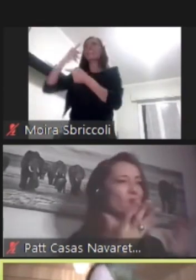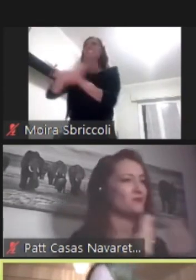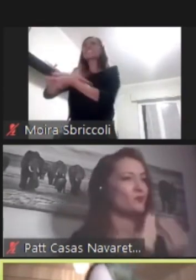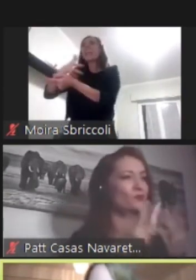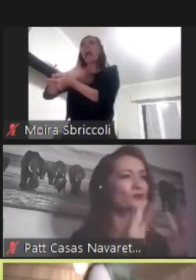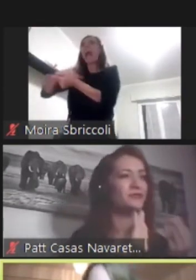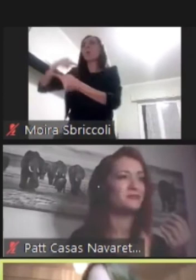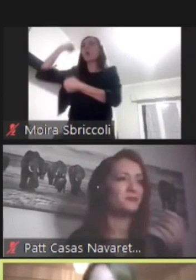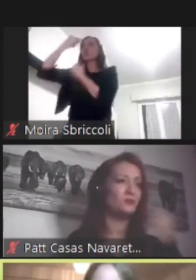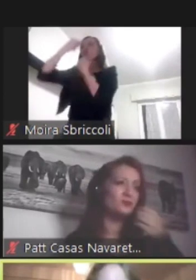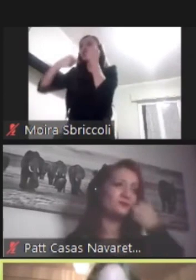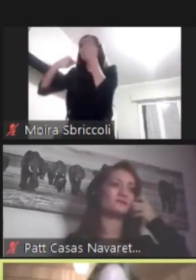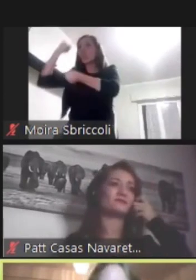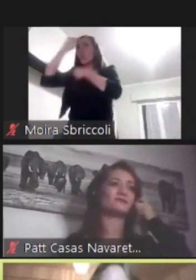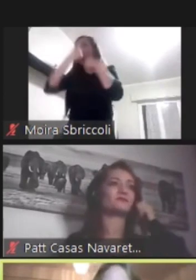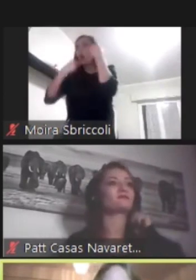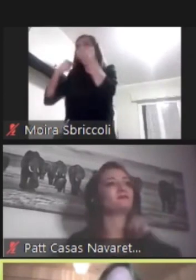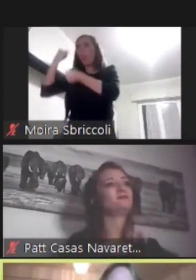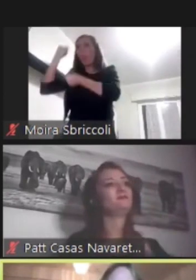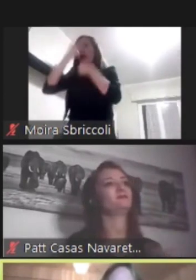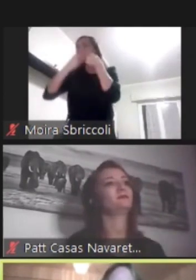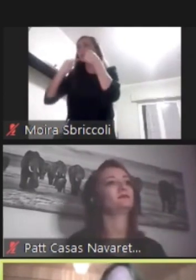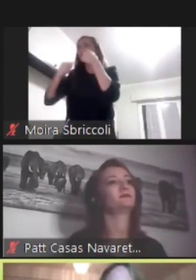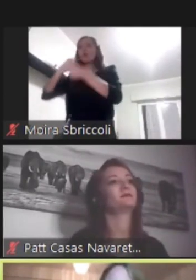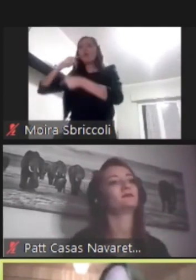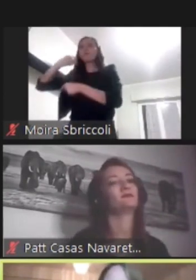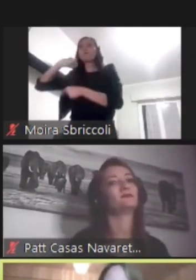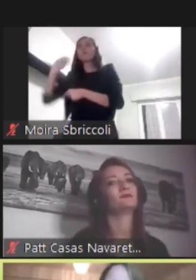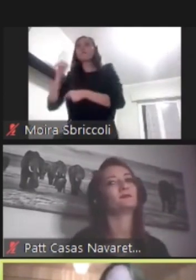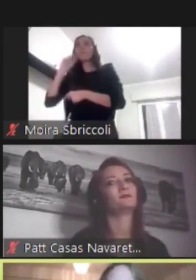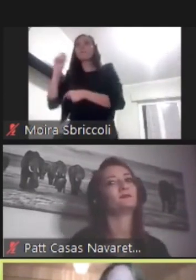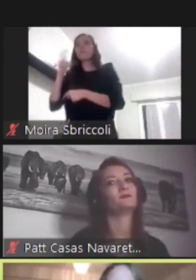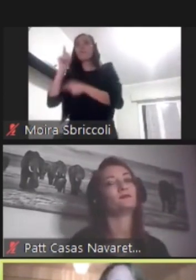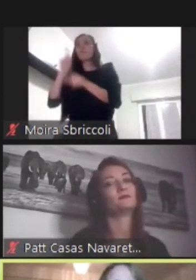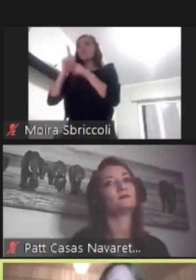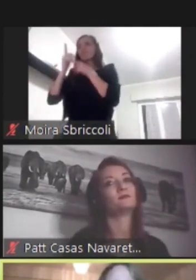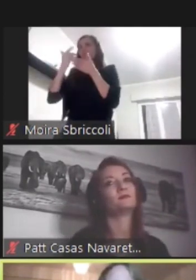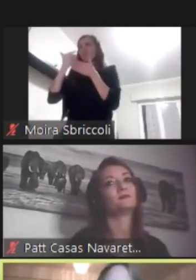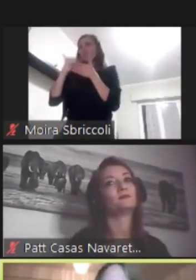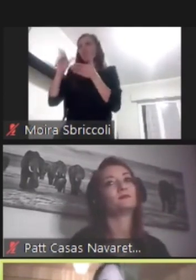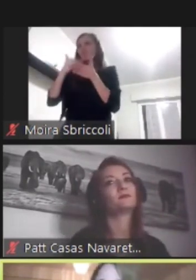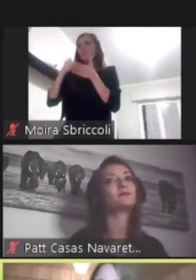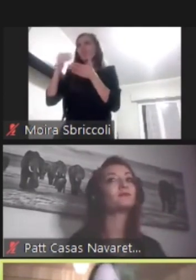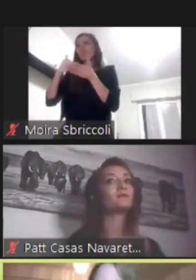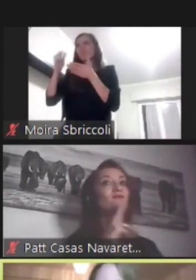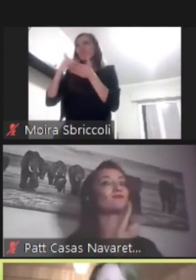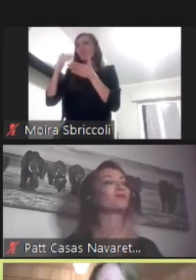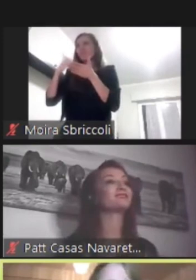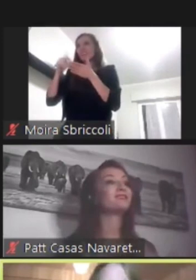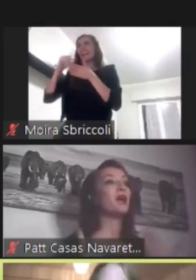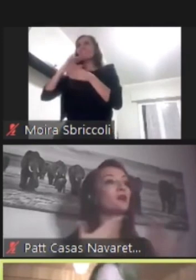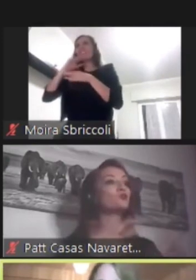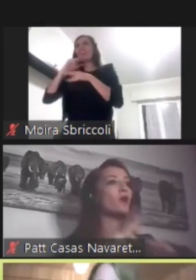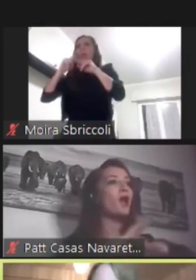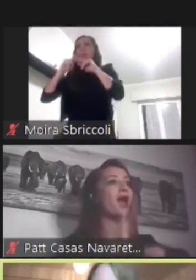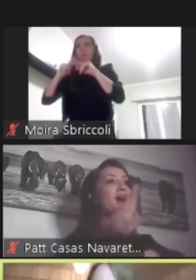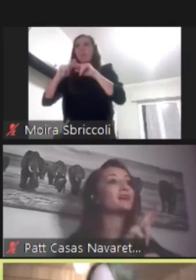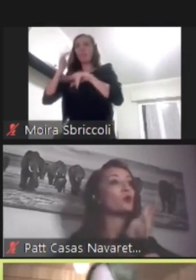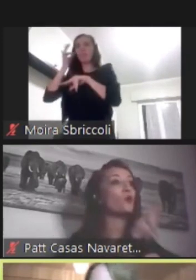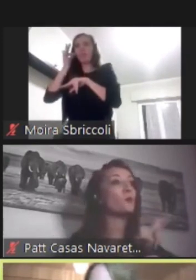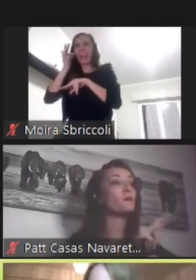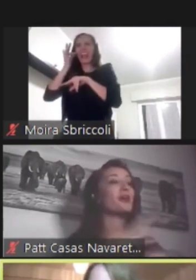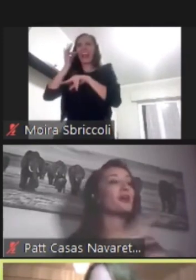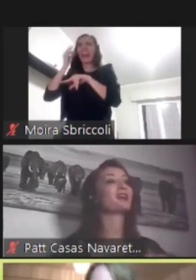to clear the skin. So it moves the waste away that builds up underneath the